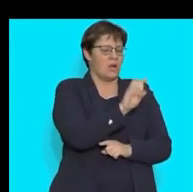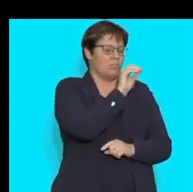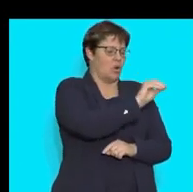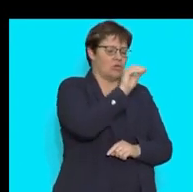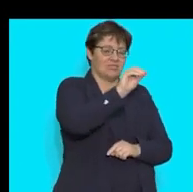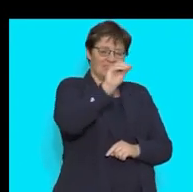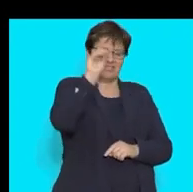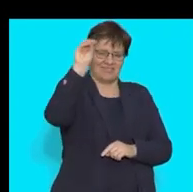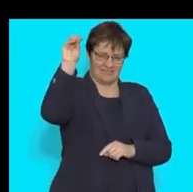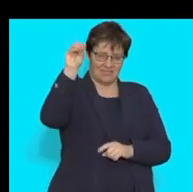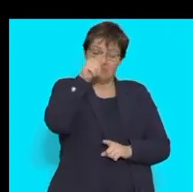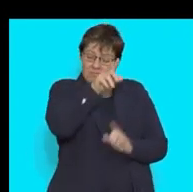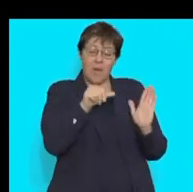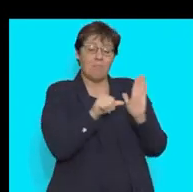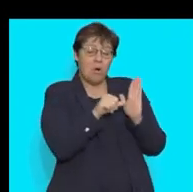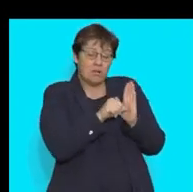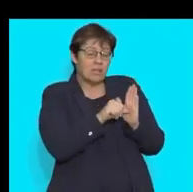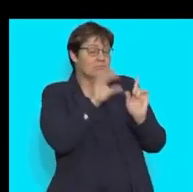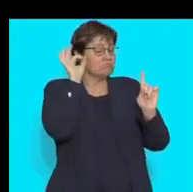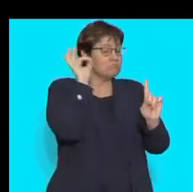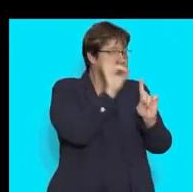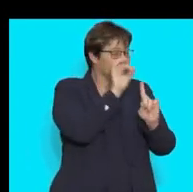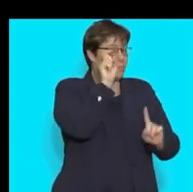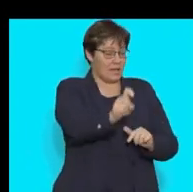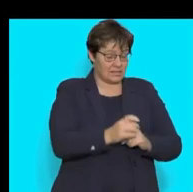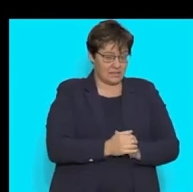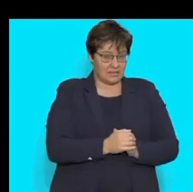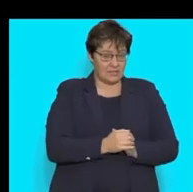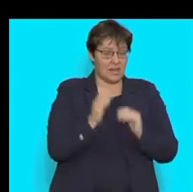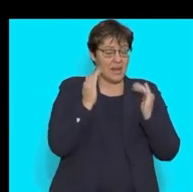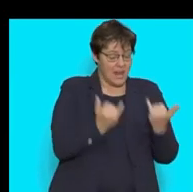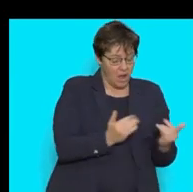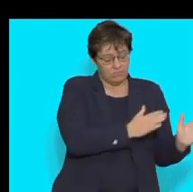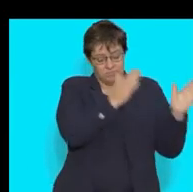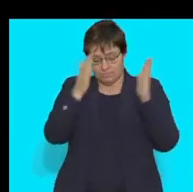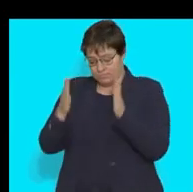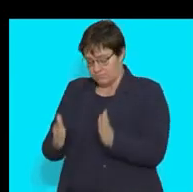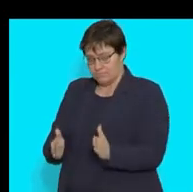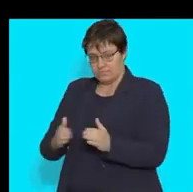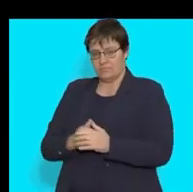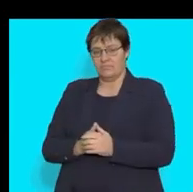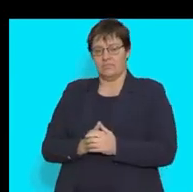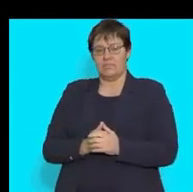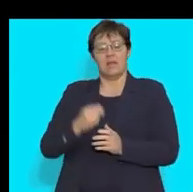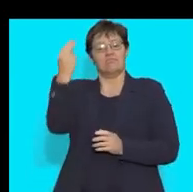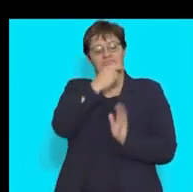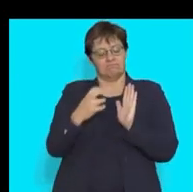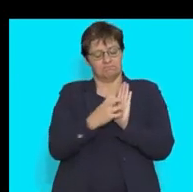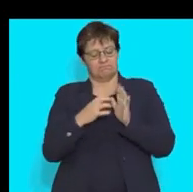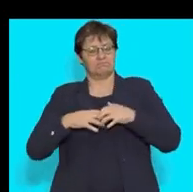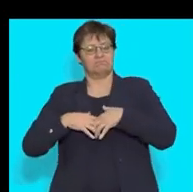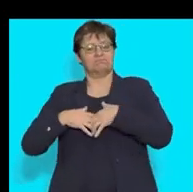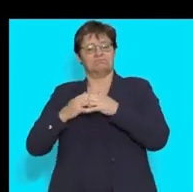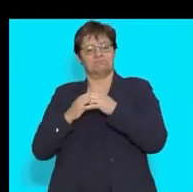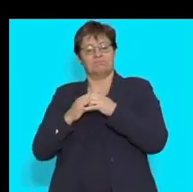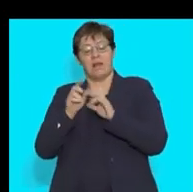plotting and the importance of plotting accurately. We're going to move on to talk about sketching